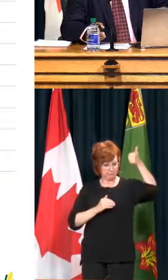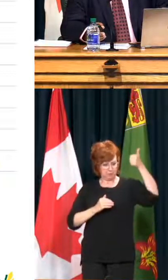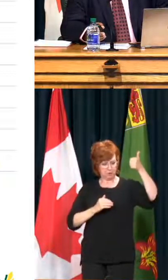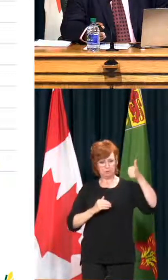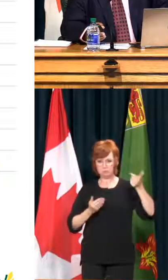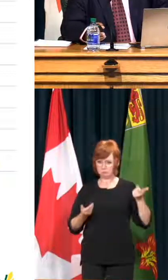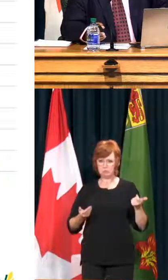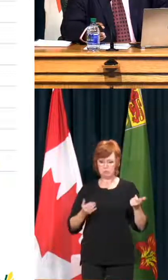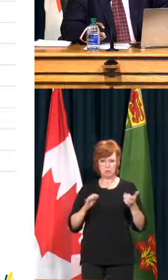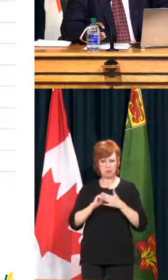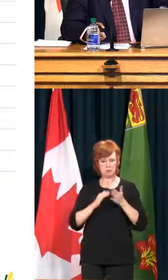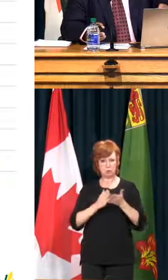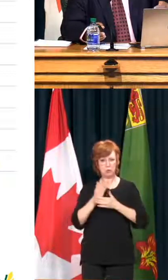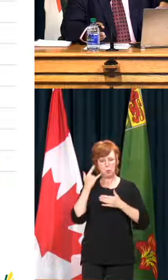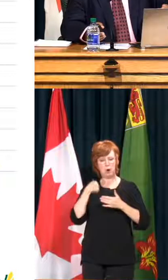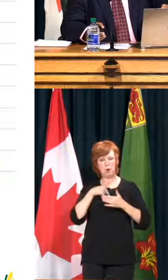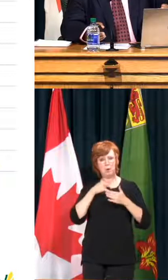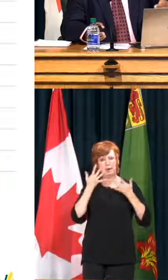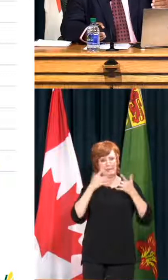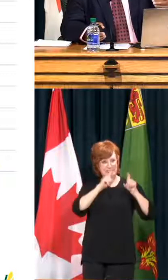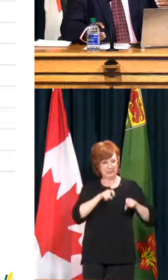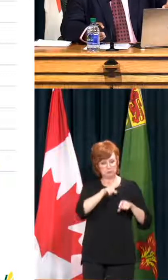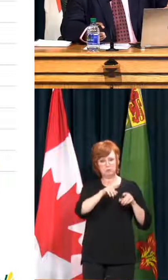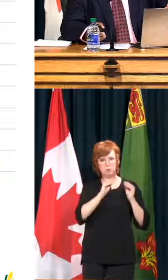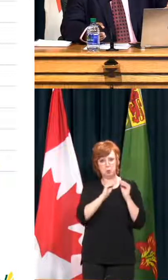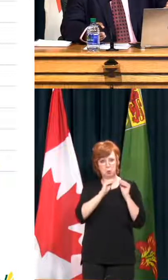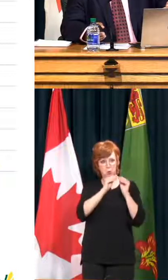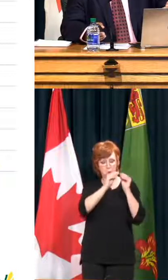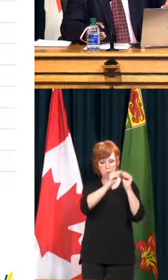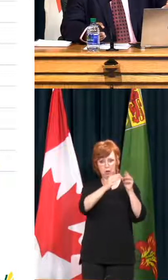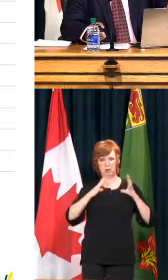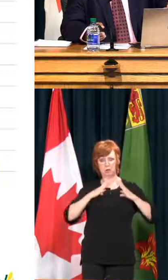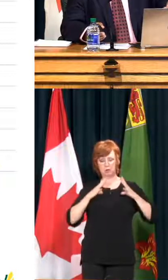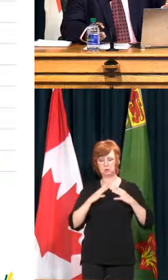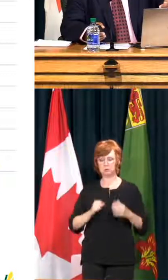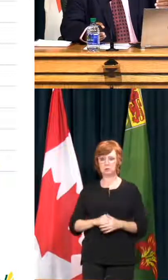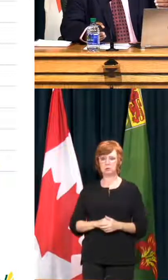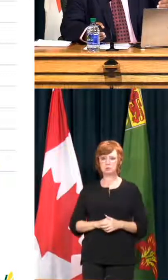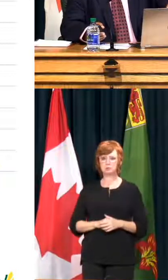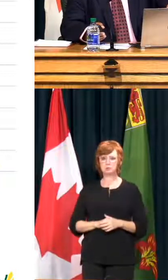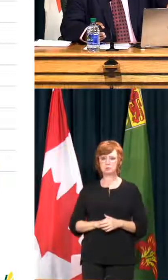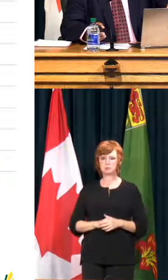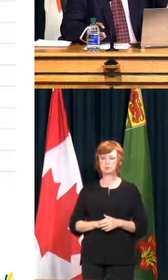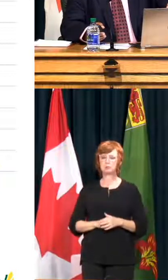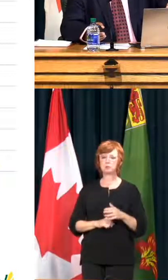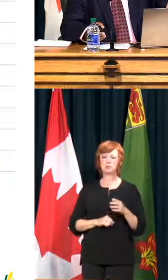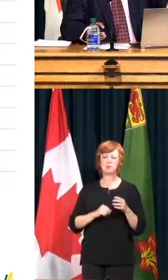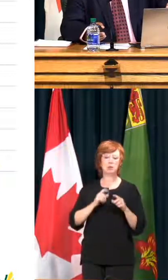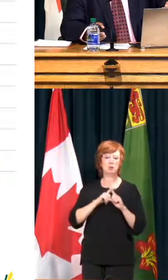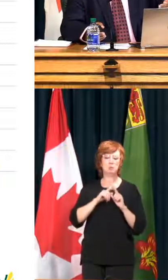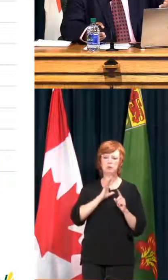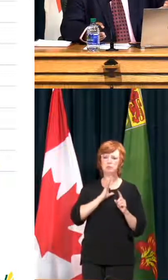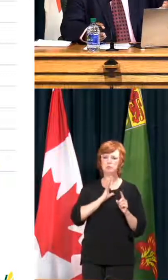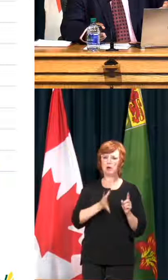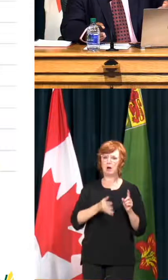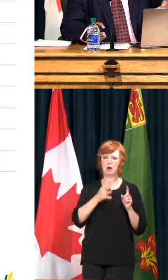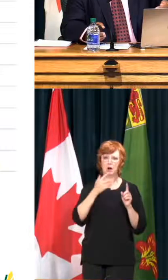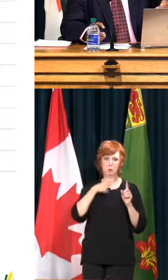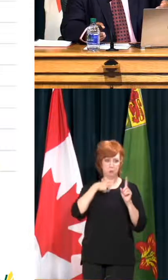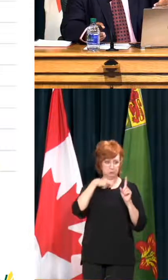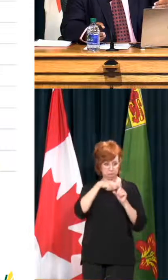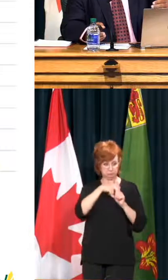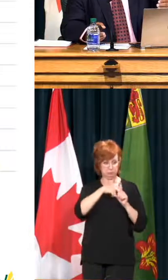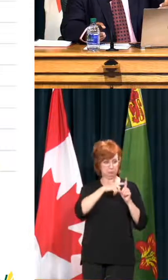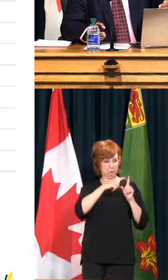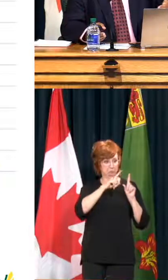find many more cases than we would have found otherwise. But then everyone is able to isolate and break the chains of transmission. So I think